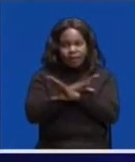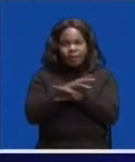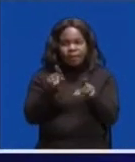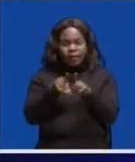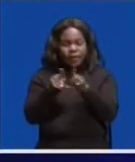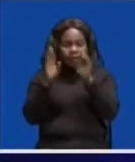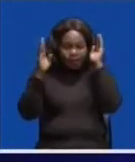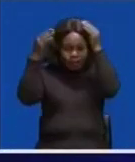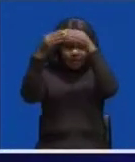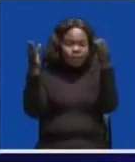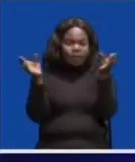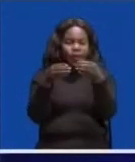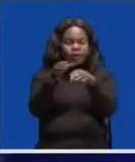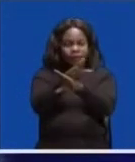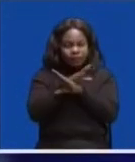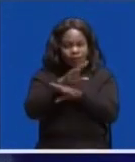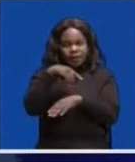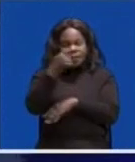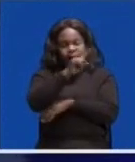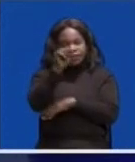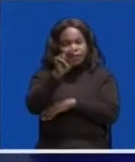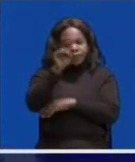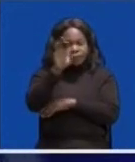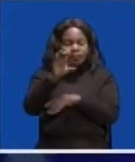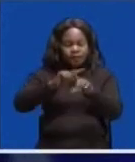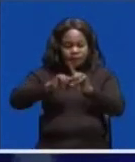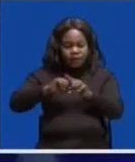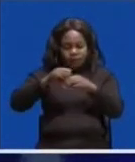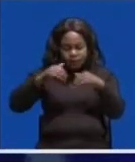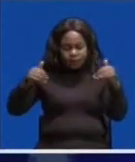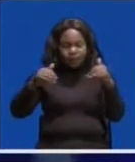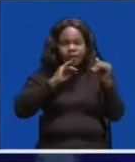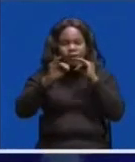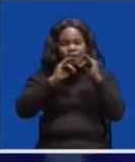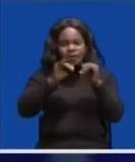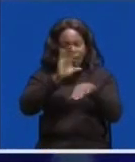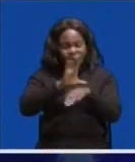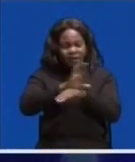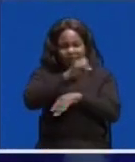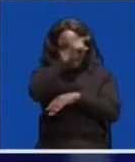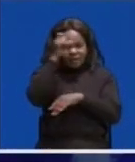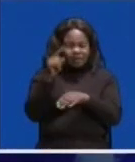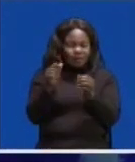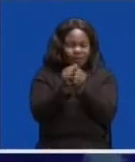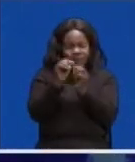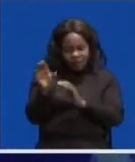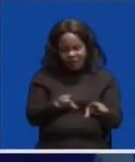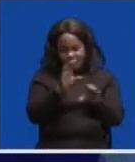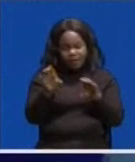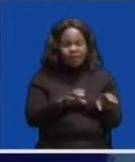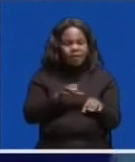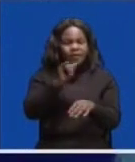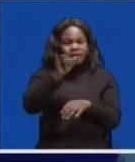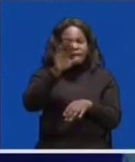and the Bishops' Council of Zambia have told ZNBC News in separate interviews that the church is disappointed with the act. ICOS